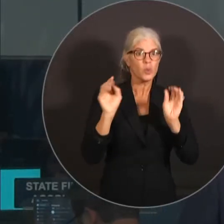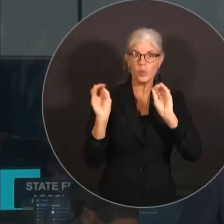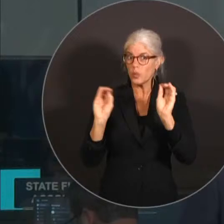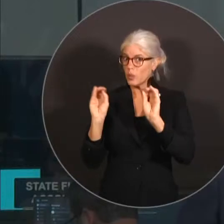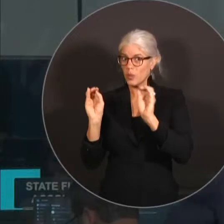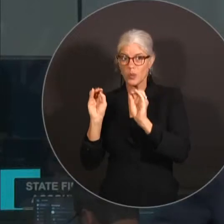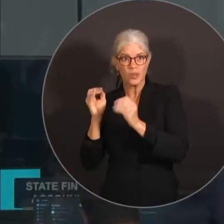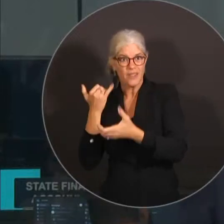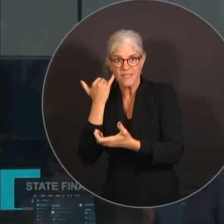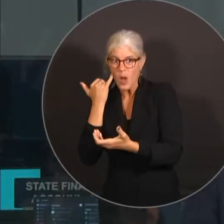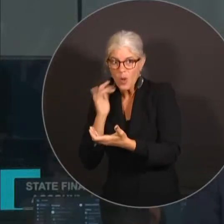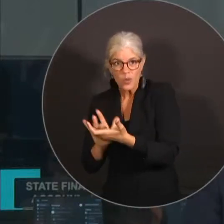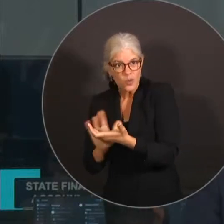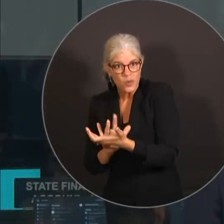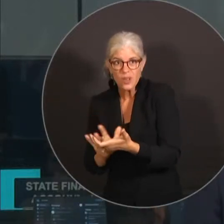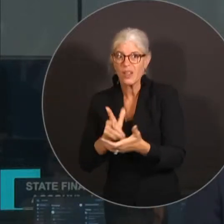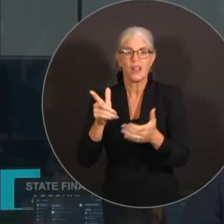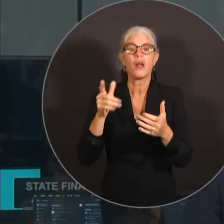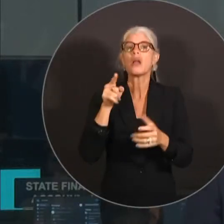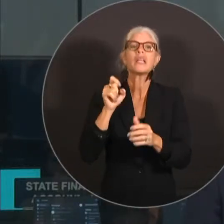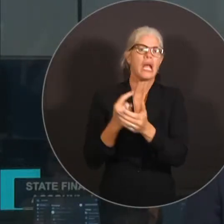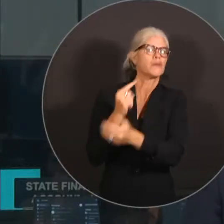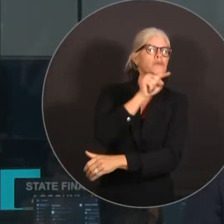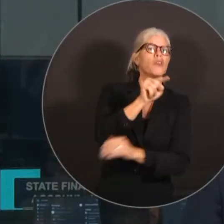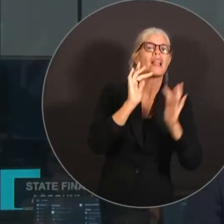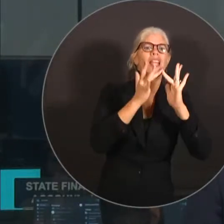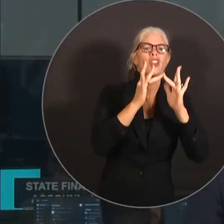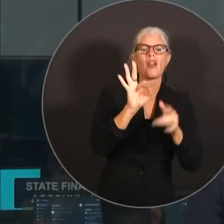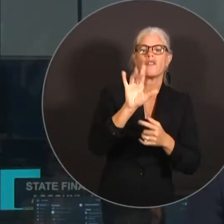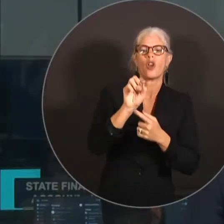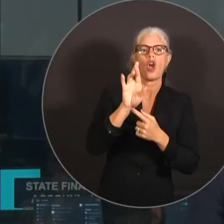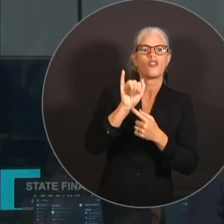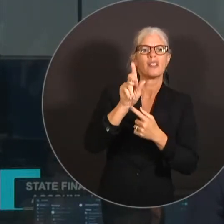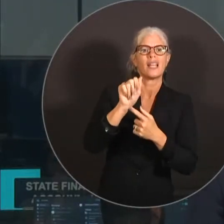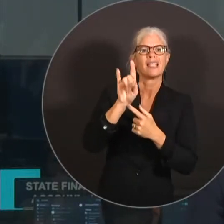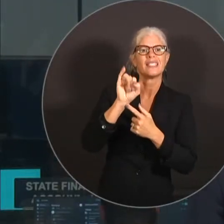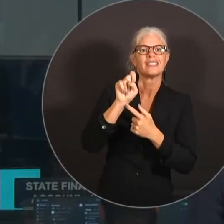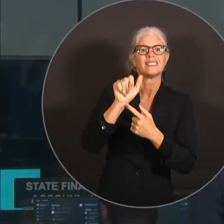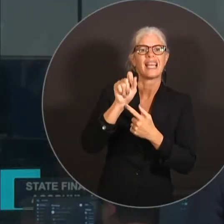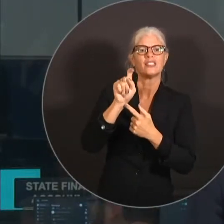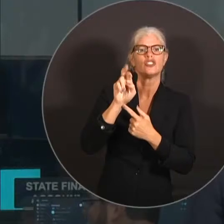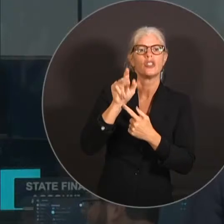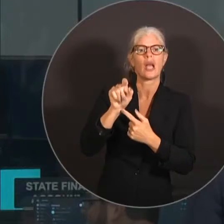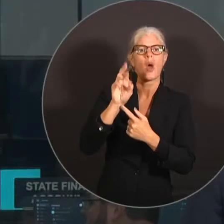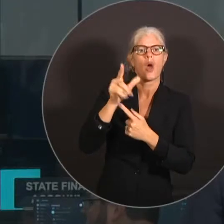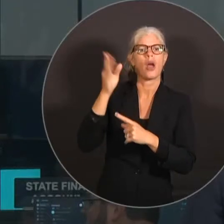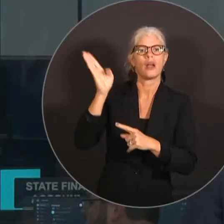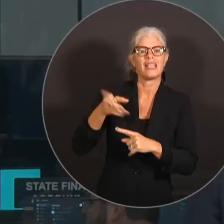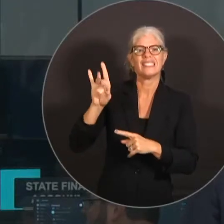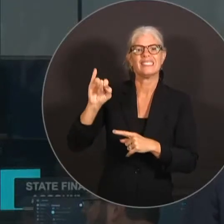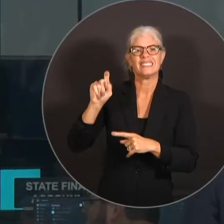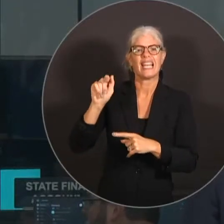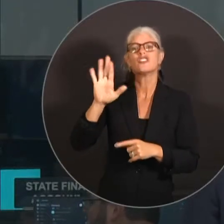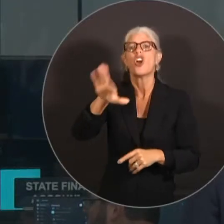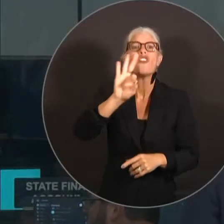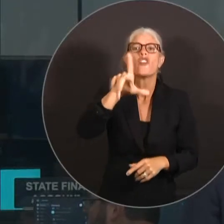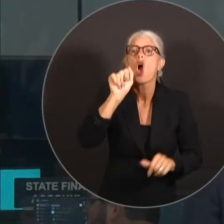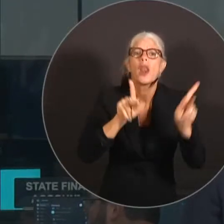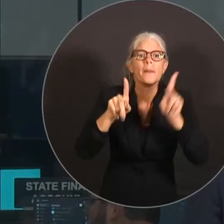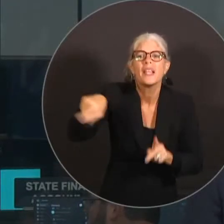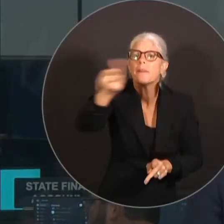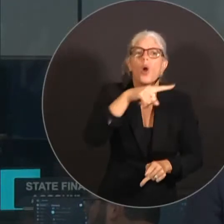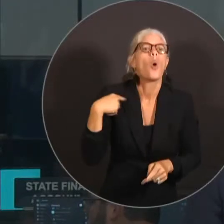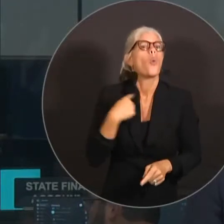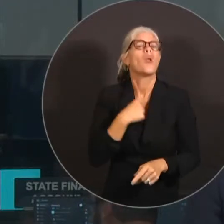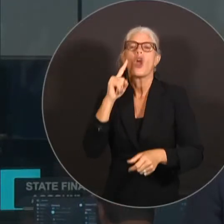to floridadisaster.org/updates. Floridians, we are with you. We will be with you. The state of Florida